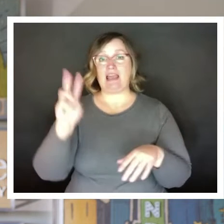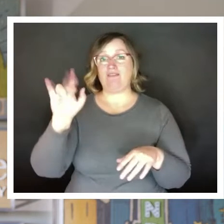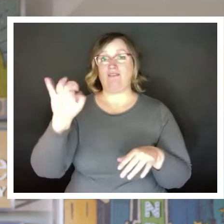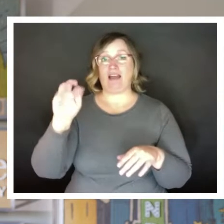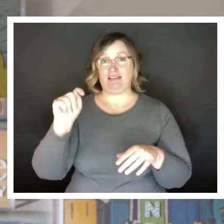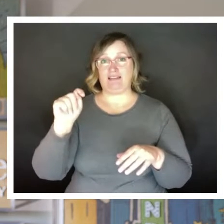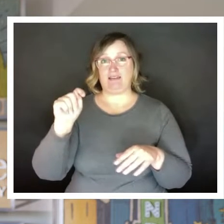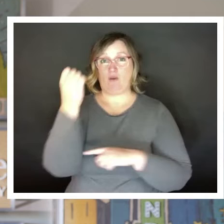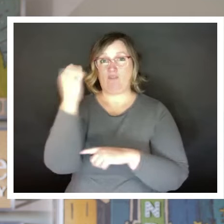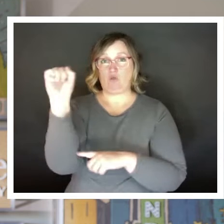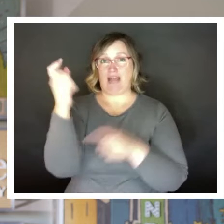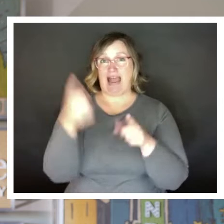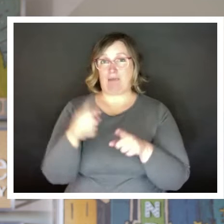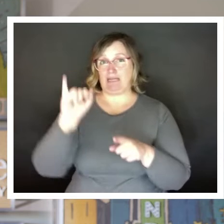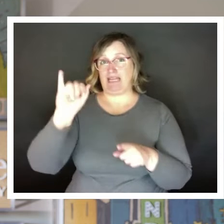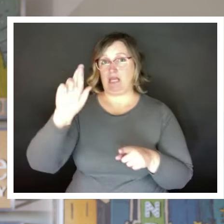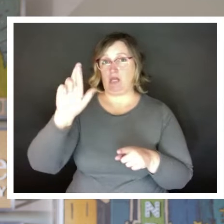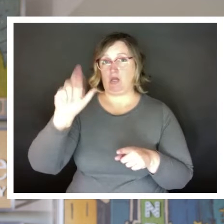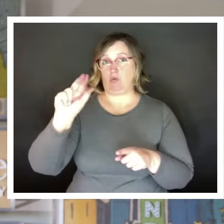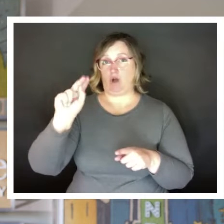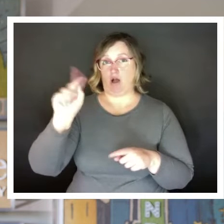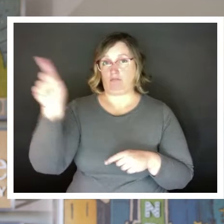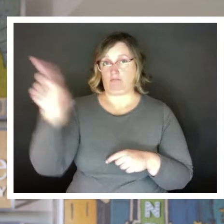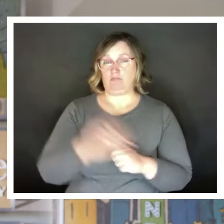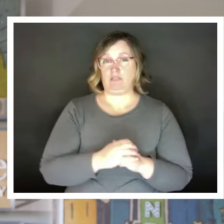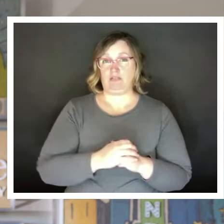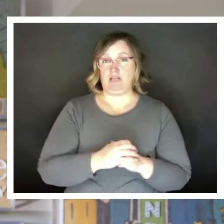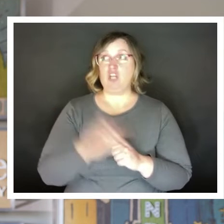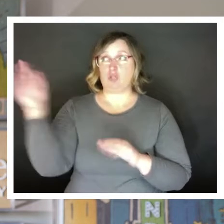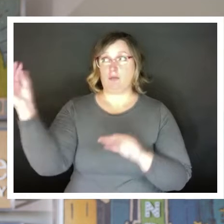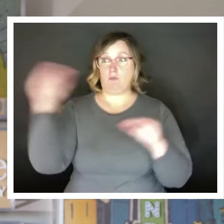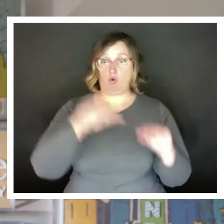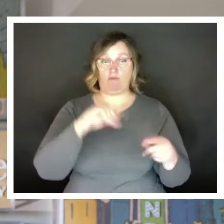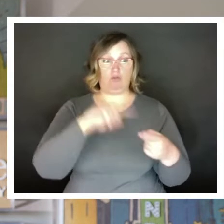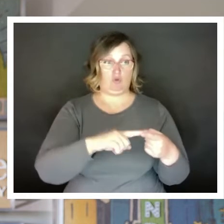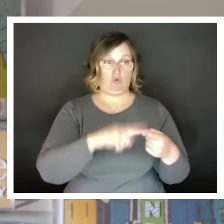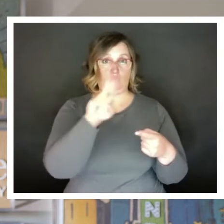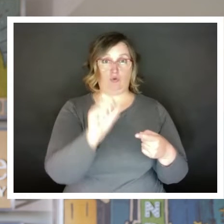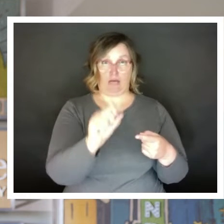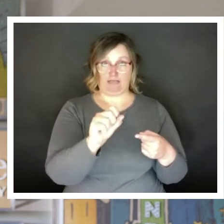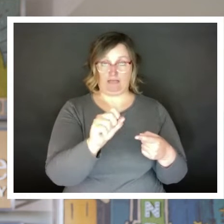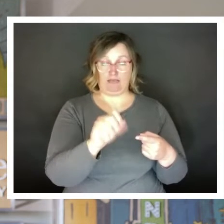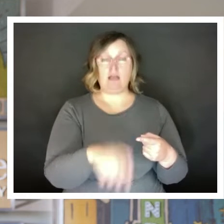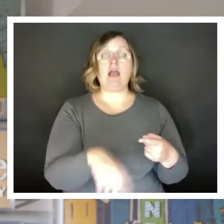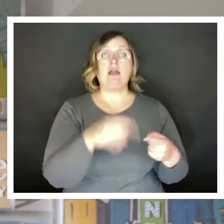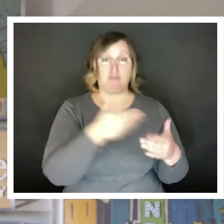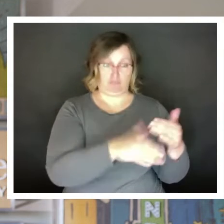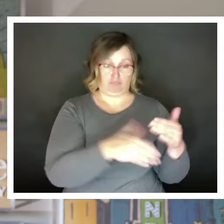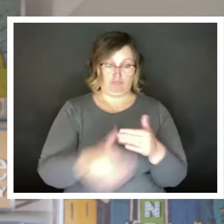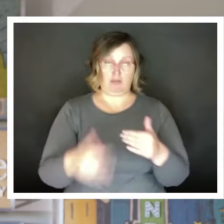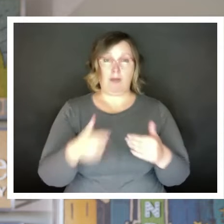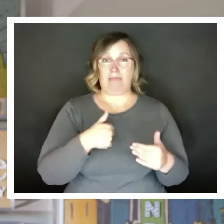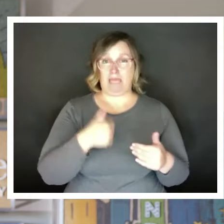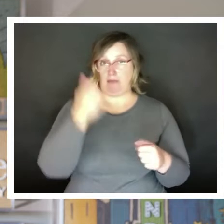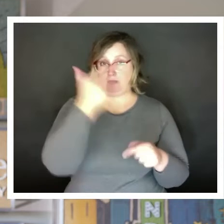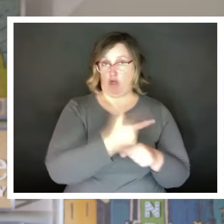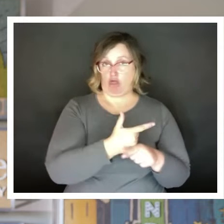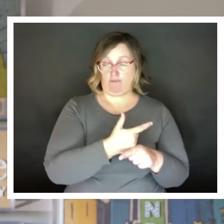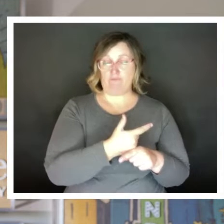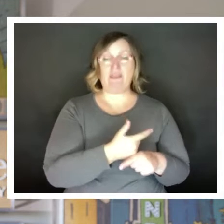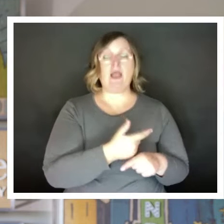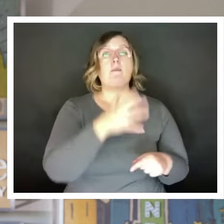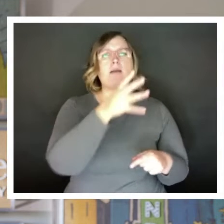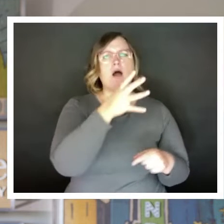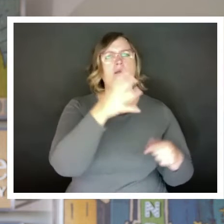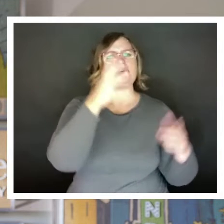in Iran. After she came to the US and had my brother and me, My mom decided to go back to school to get the